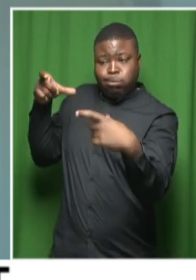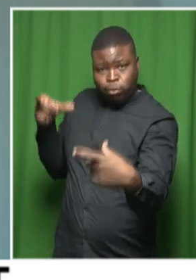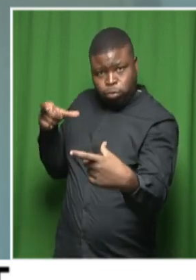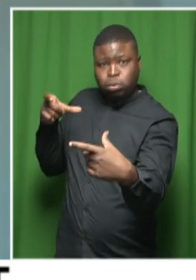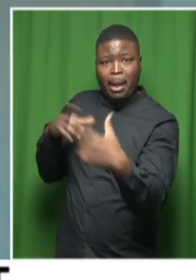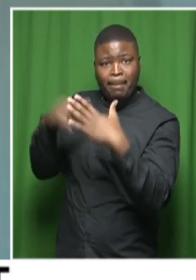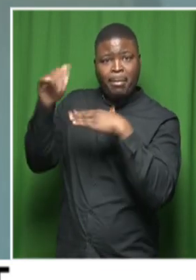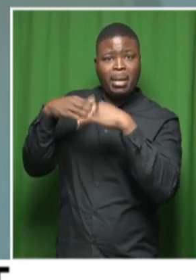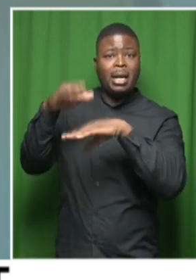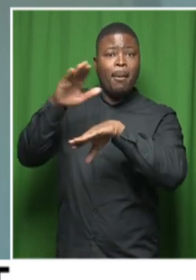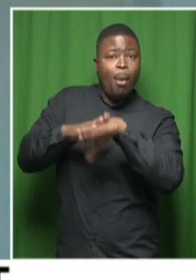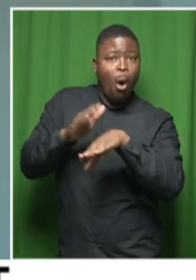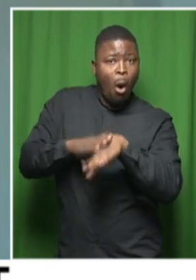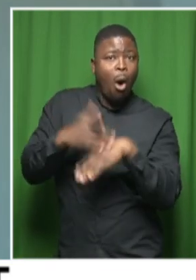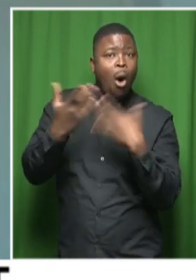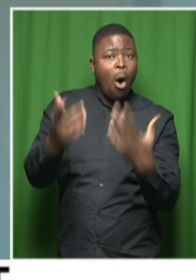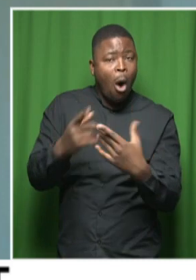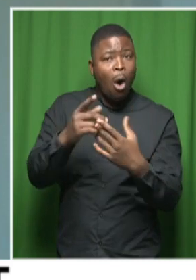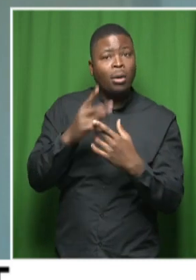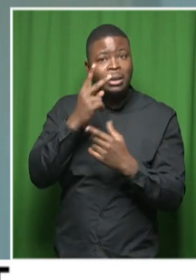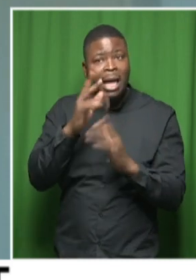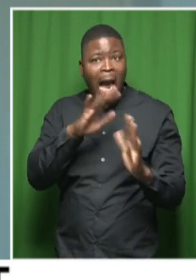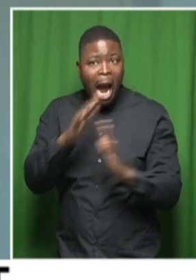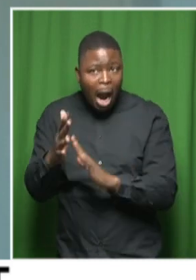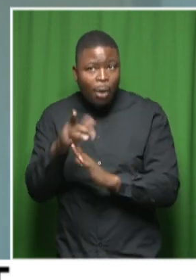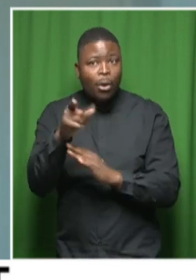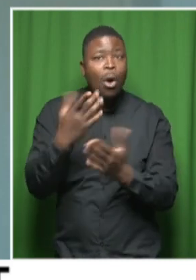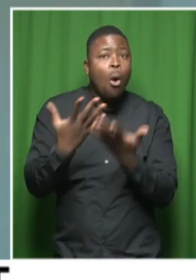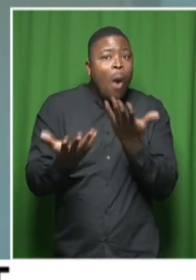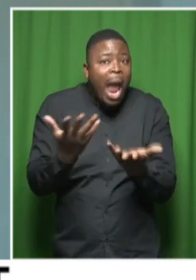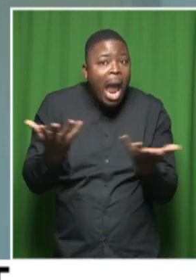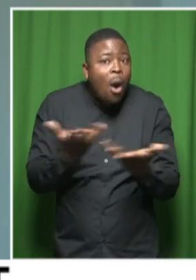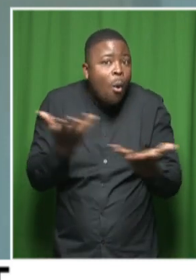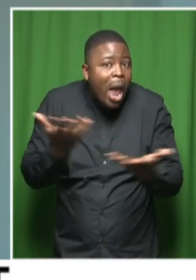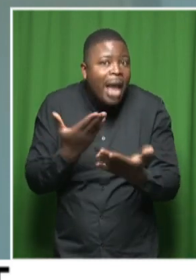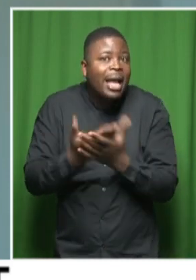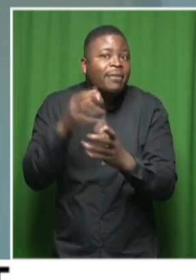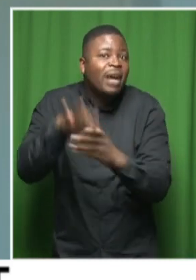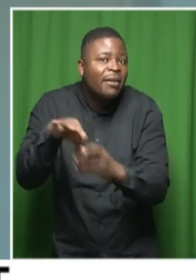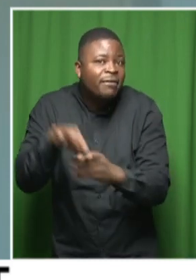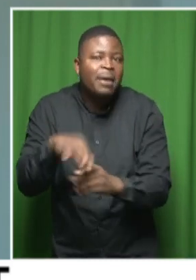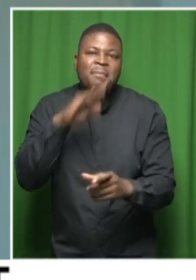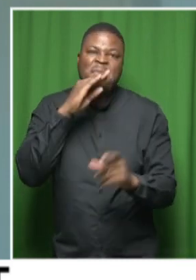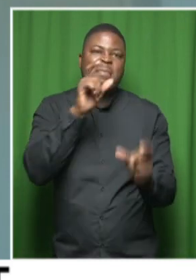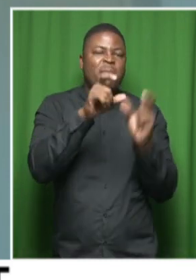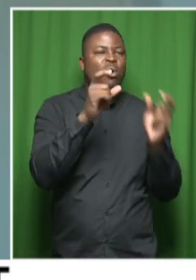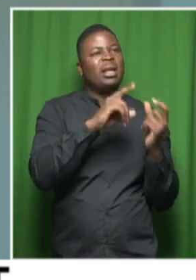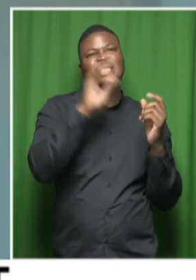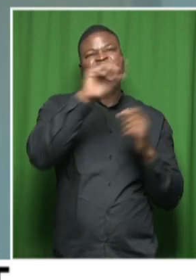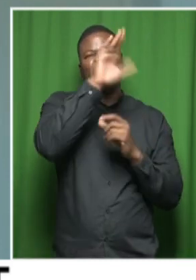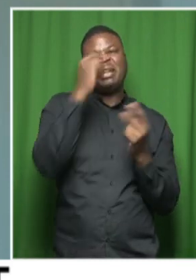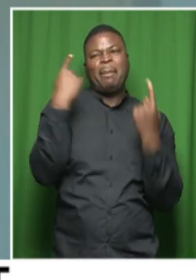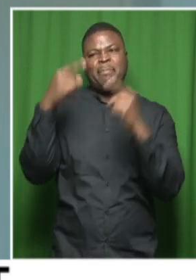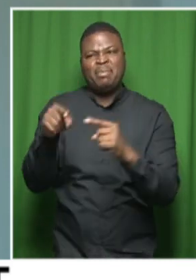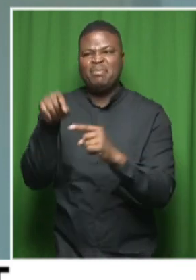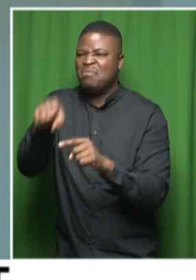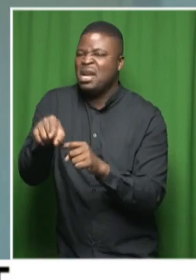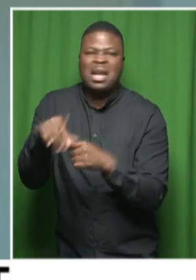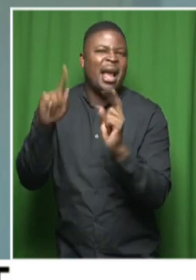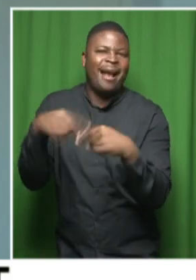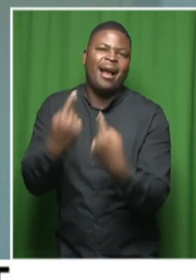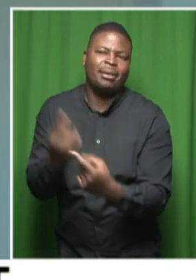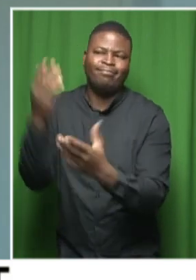or looking at new investment destination, South Africa is not going to be on the radar. However, the group that gets